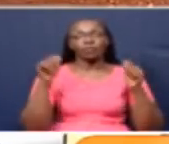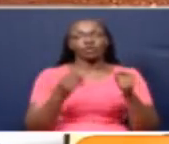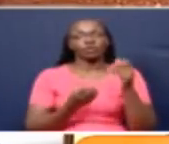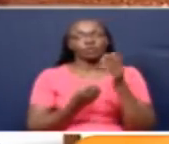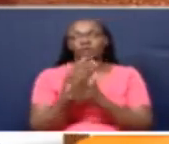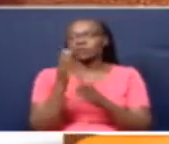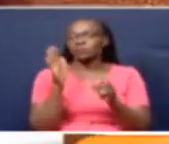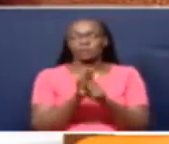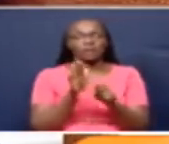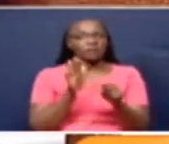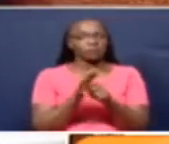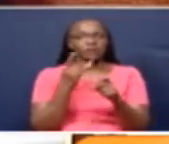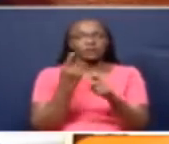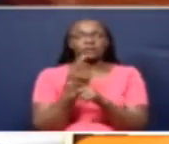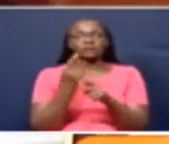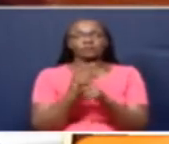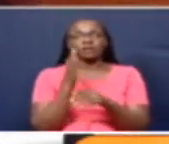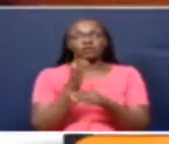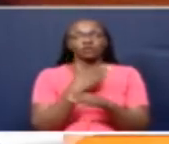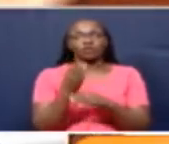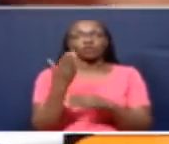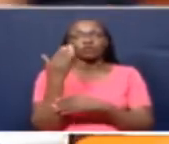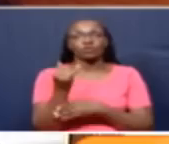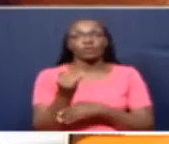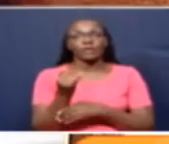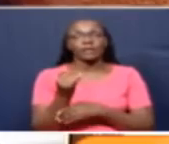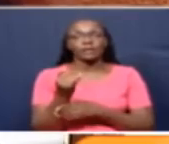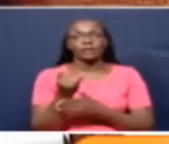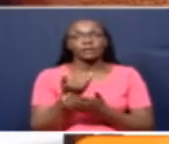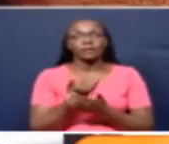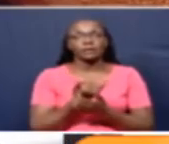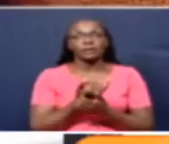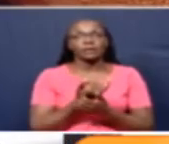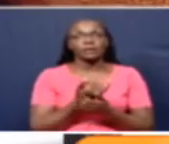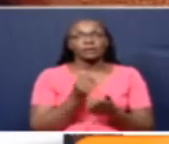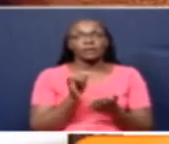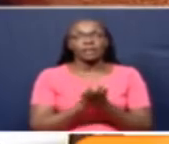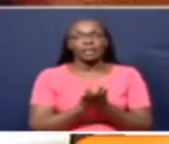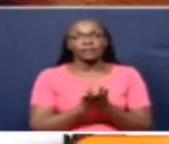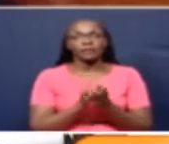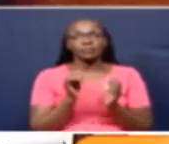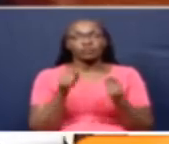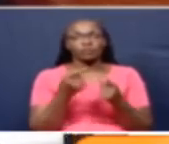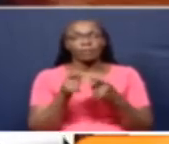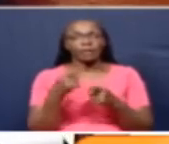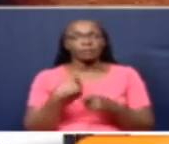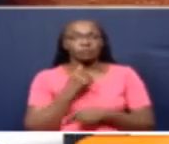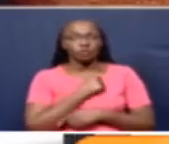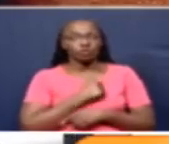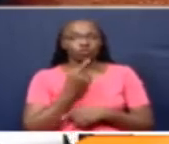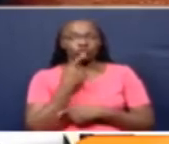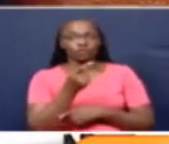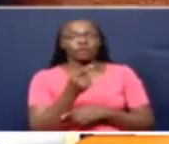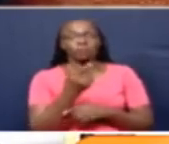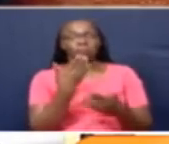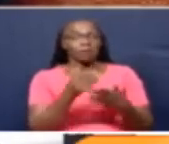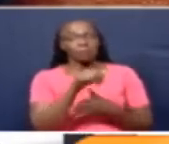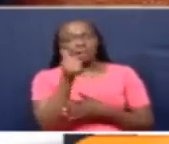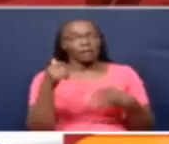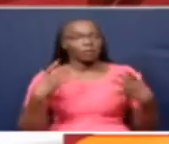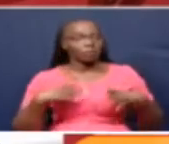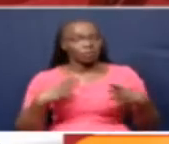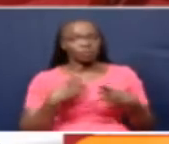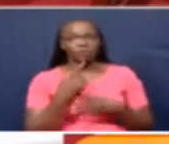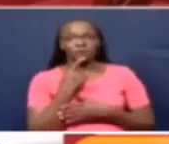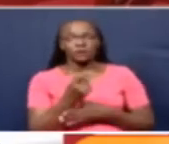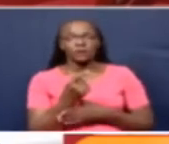didn't bring out any other song because that wasn't his. I'm sorry to say. No. And maybe other people might say, oh, I think I'm just putting